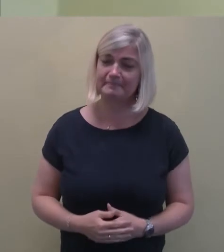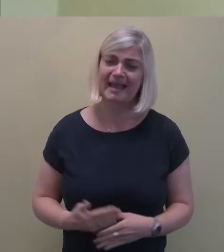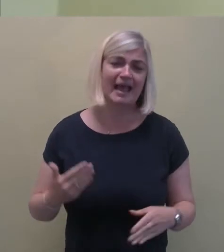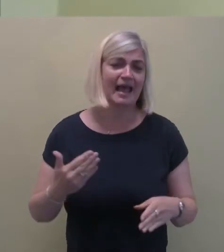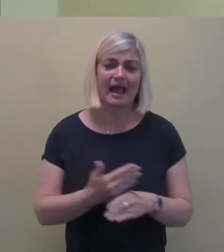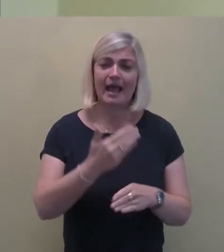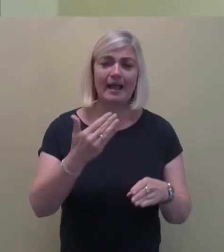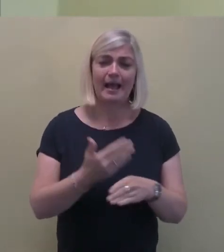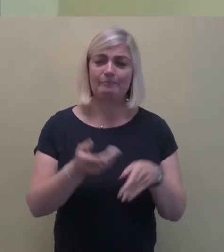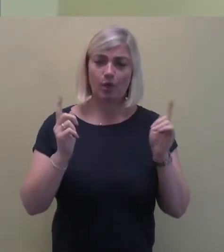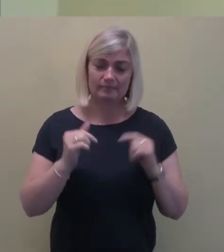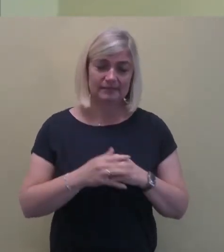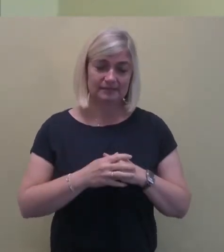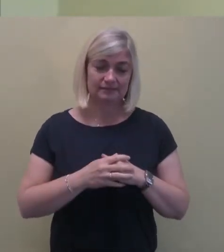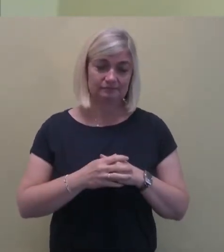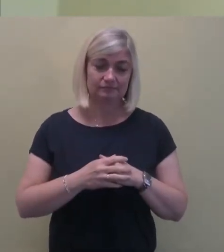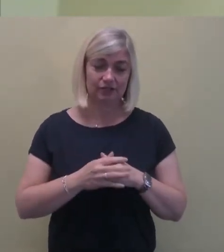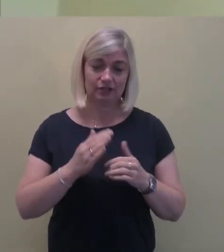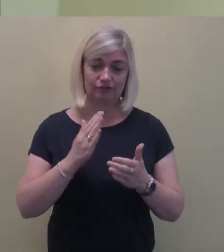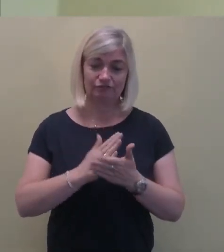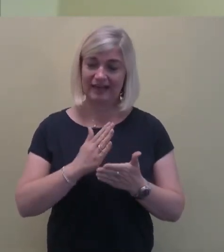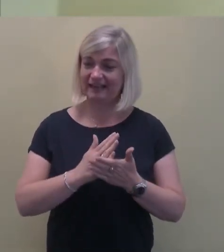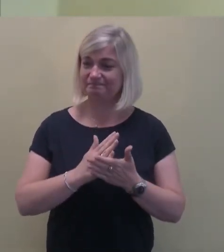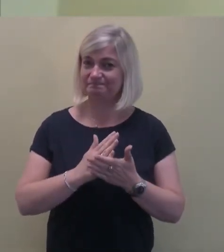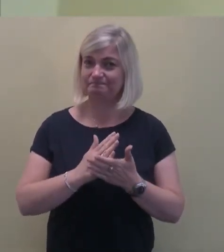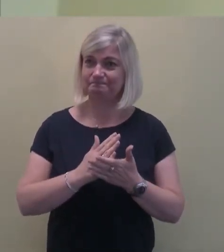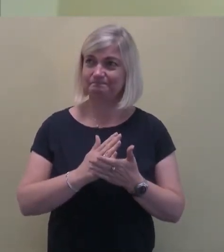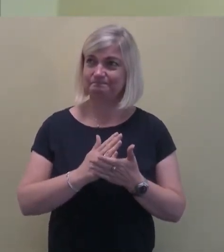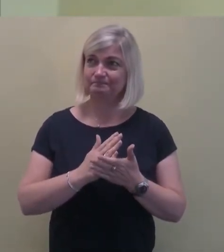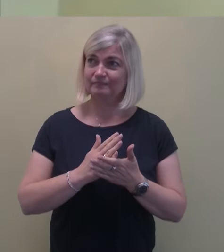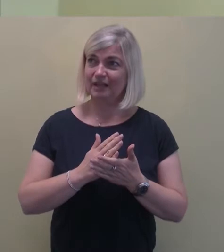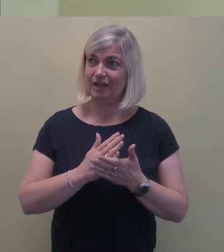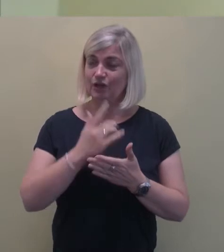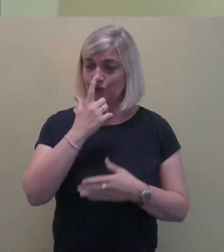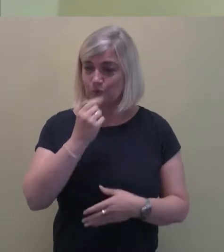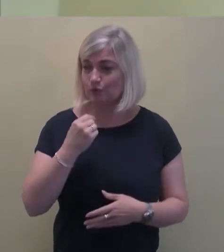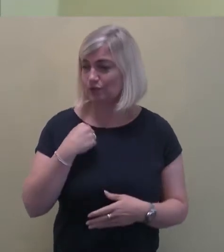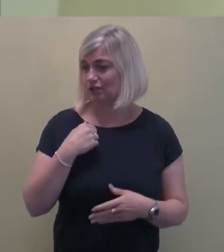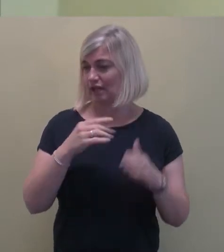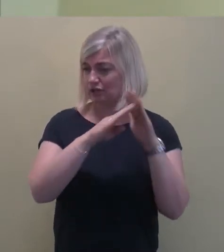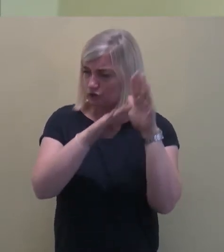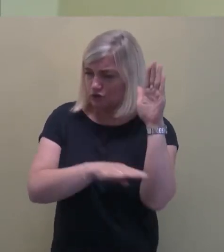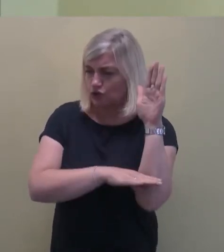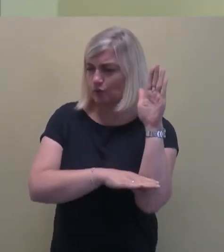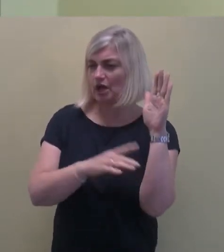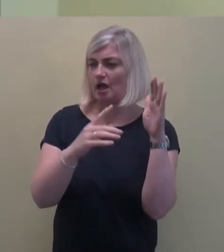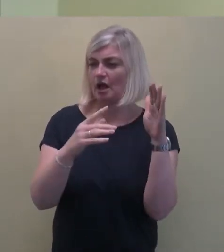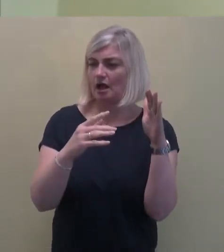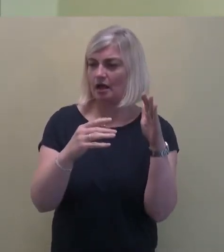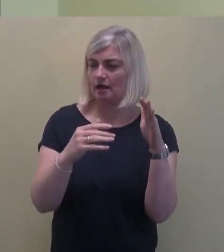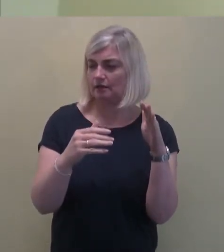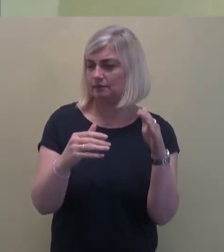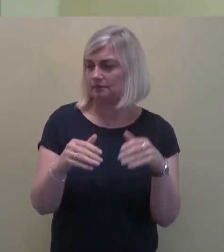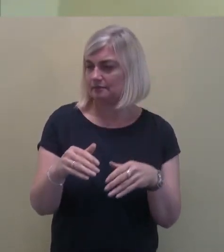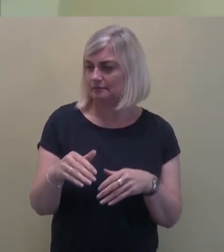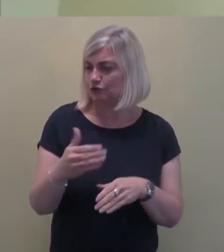1 is 2 externally set exams, both worth a third of the overall grade for the first year, and